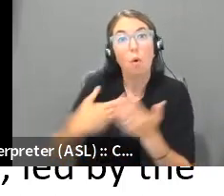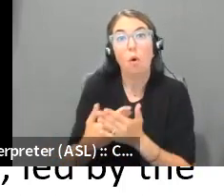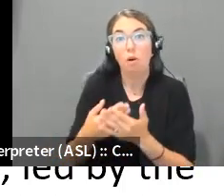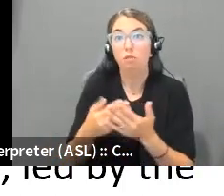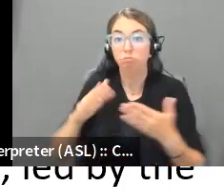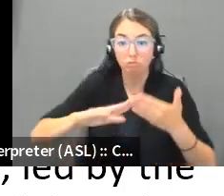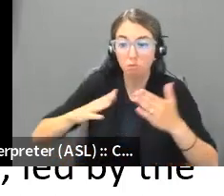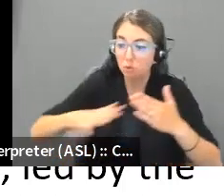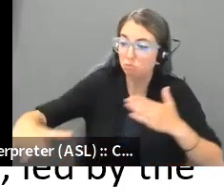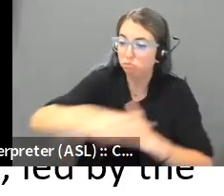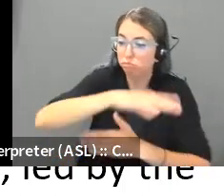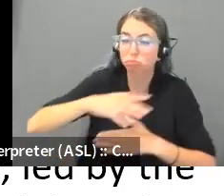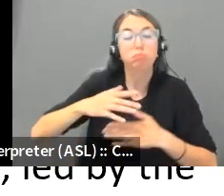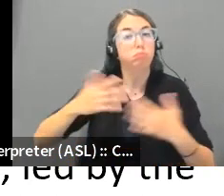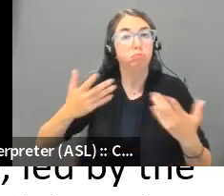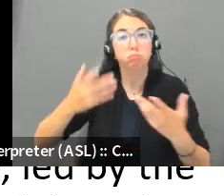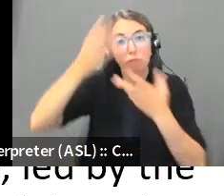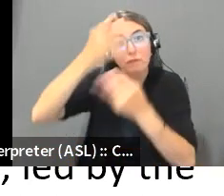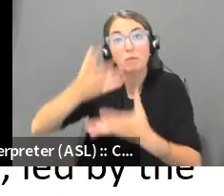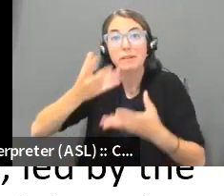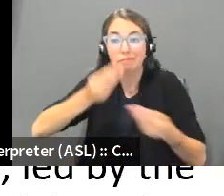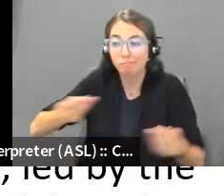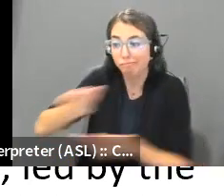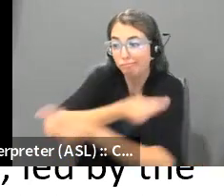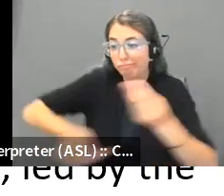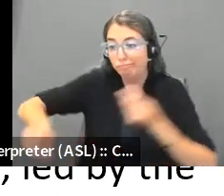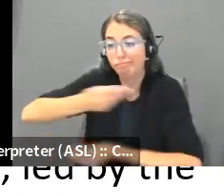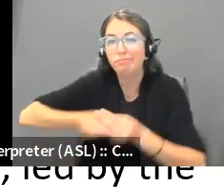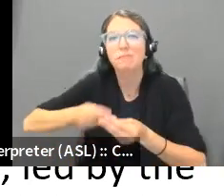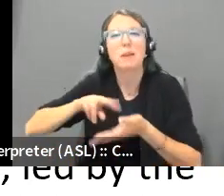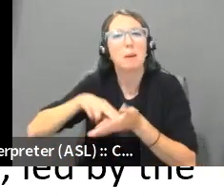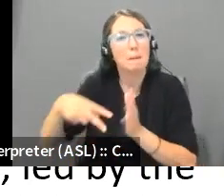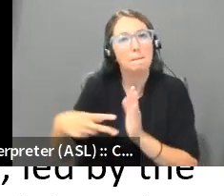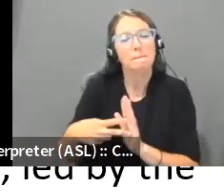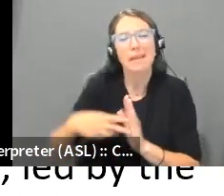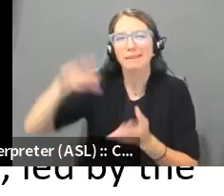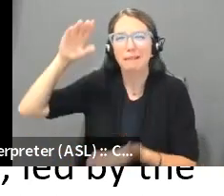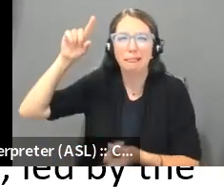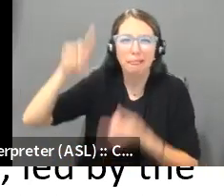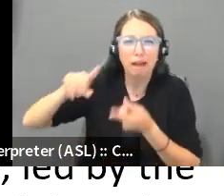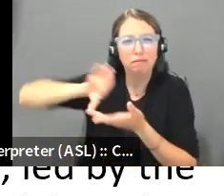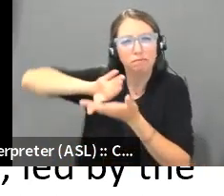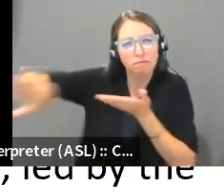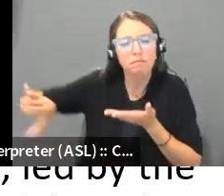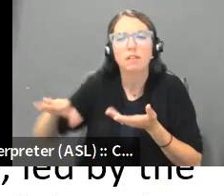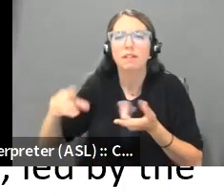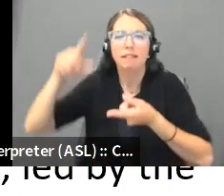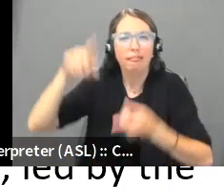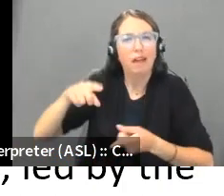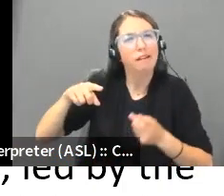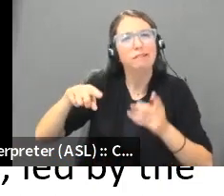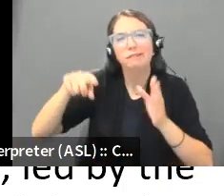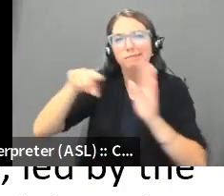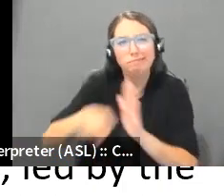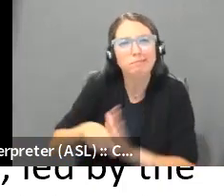ethnic, socioeconomic, geographic, and age disparities to help improve access and outcomes of care. So the